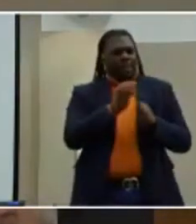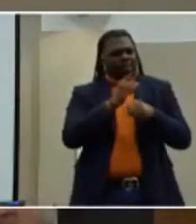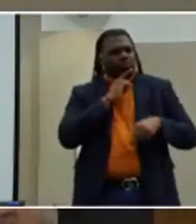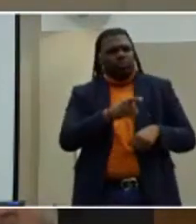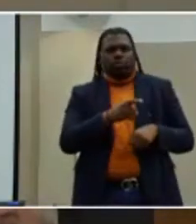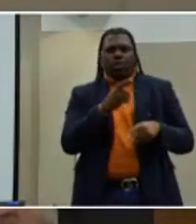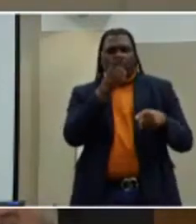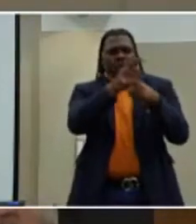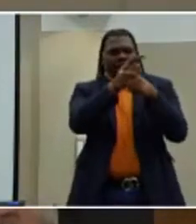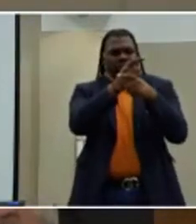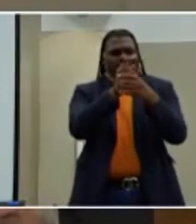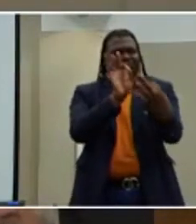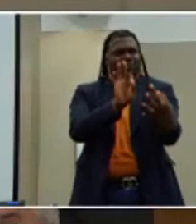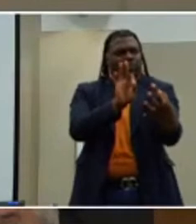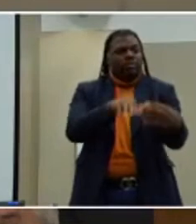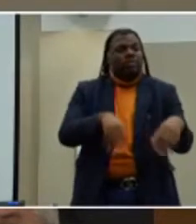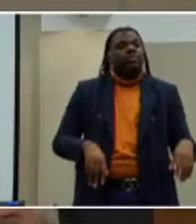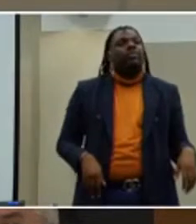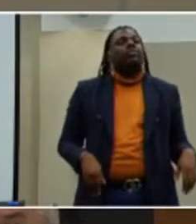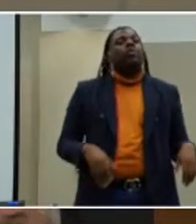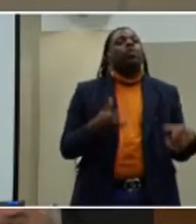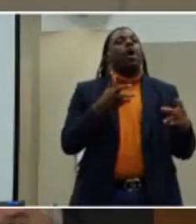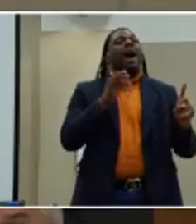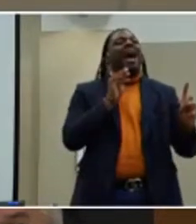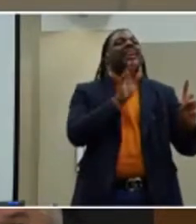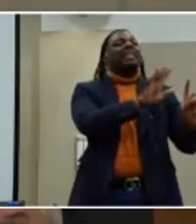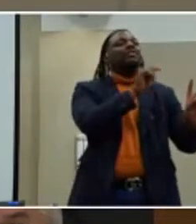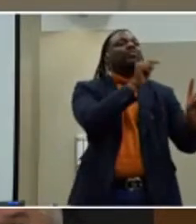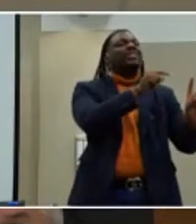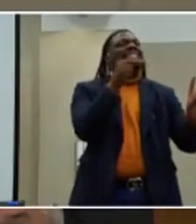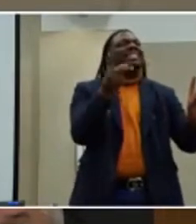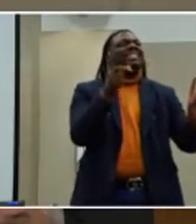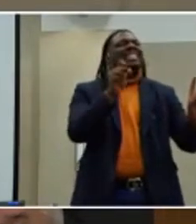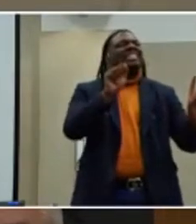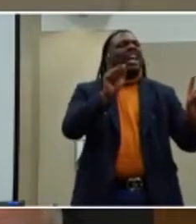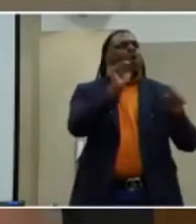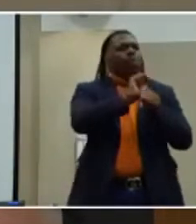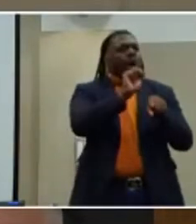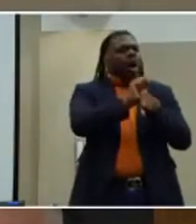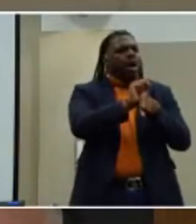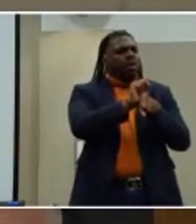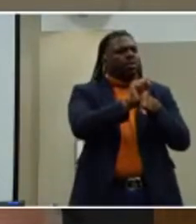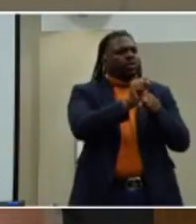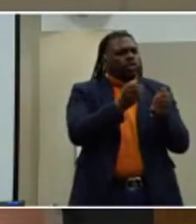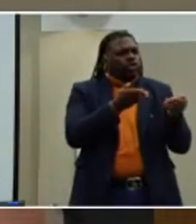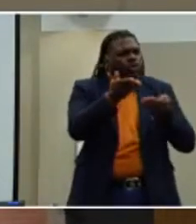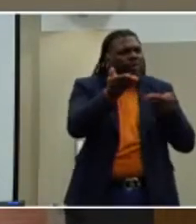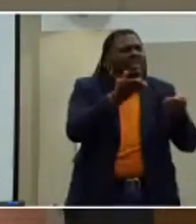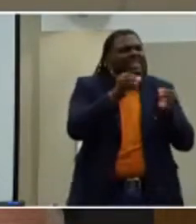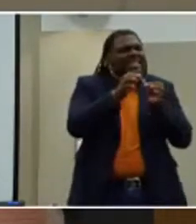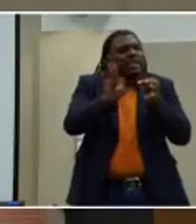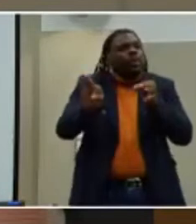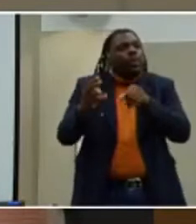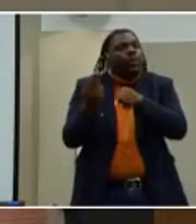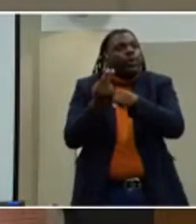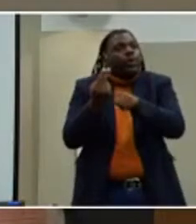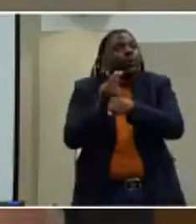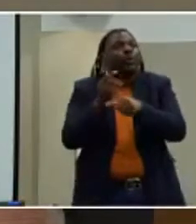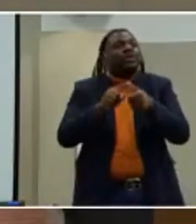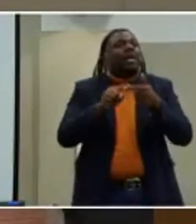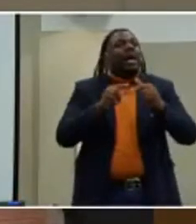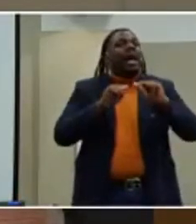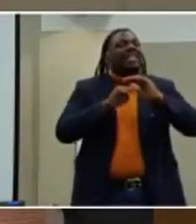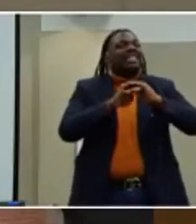right. I definitely want to highlight GSA's work delivering services that are simple to use,